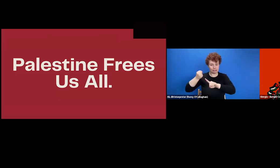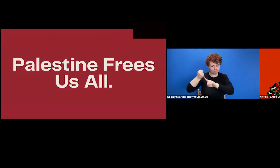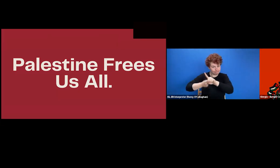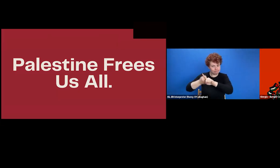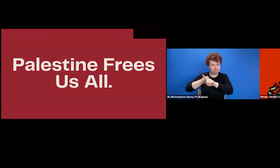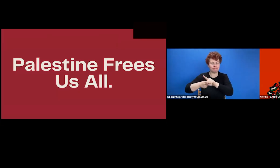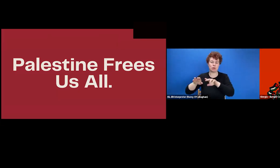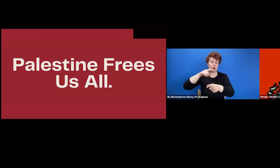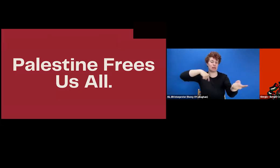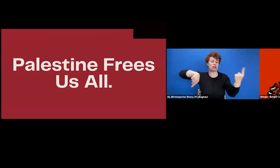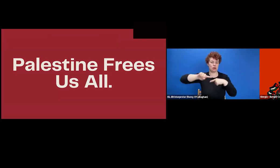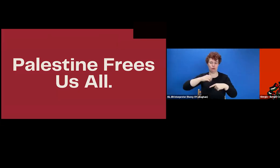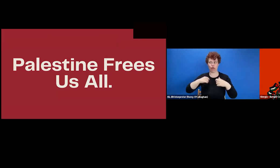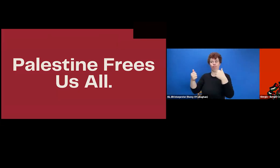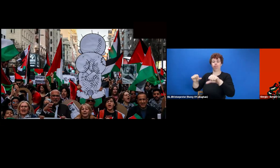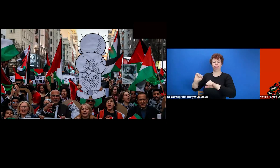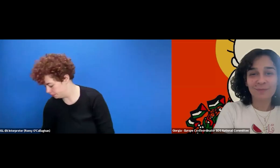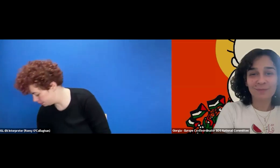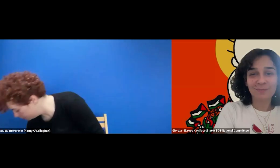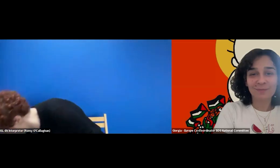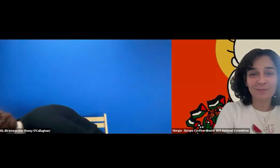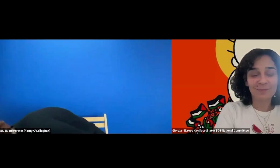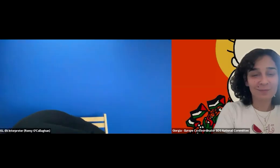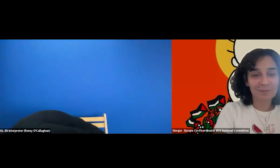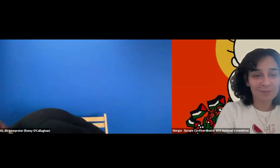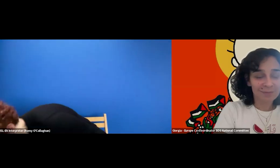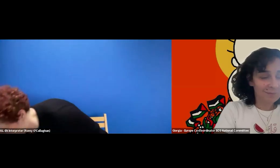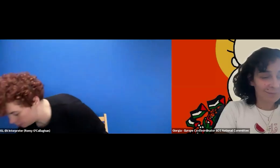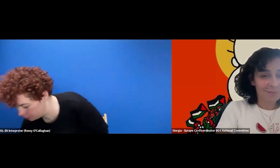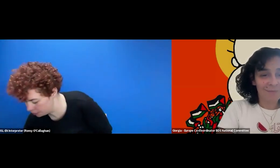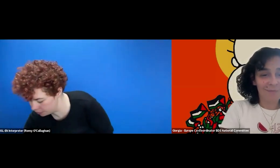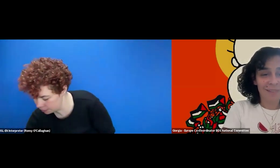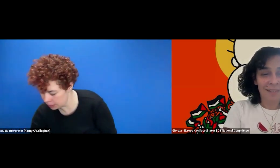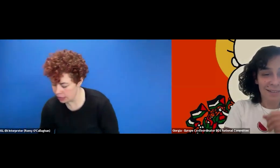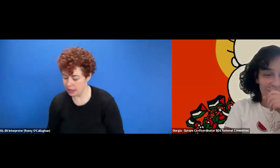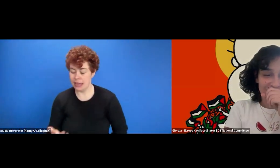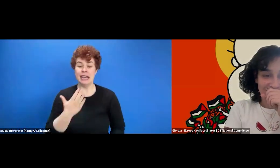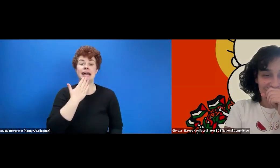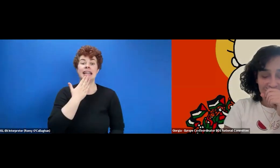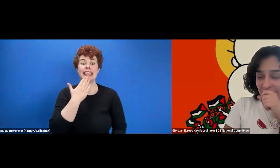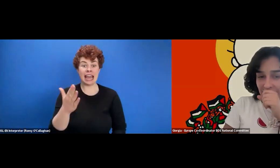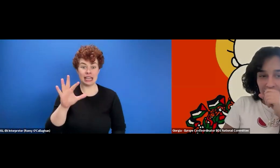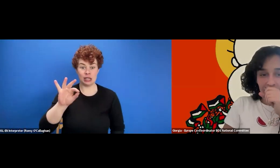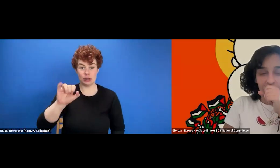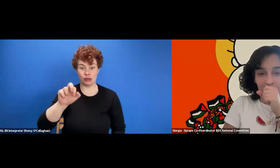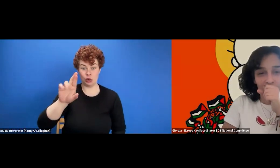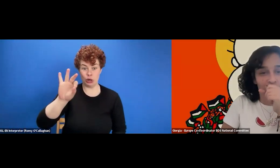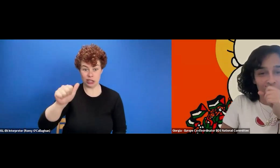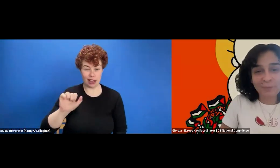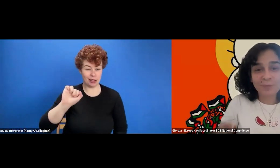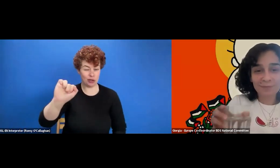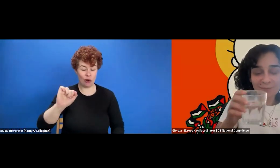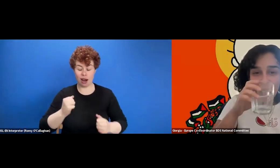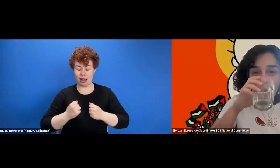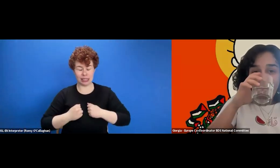you all for that. So thank you. Thank you so much, Giorgia. That was really, really powerful and inspiring, and your energy is